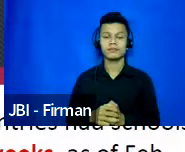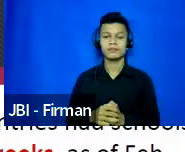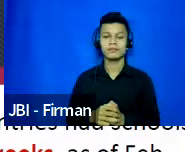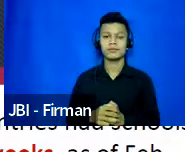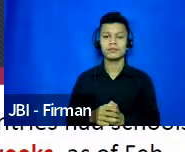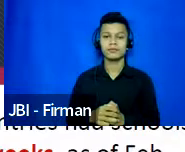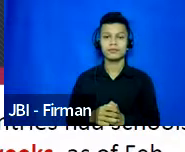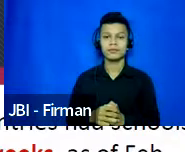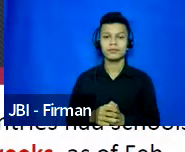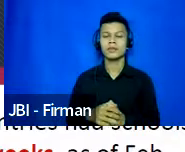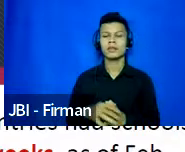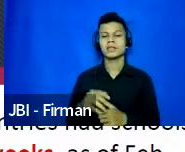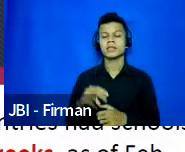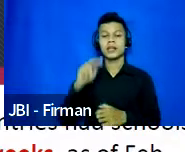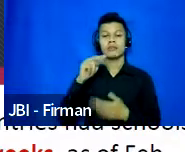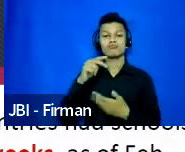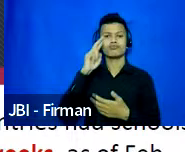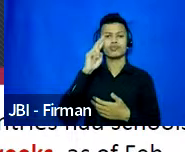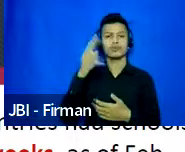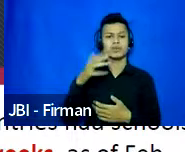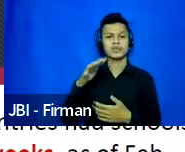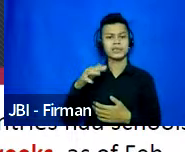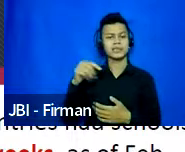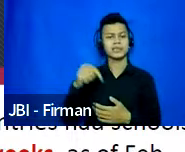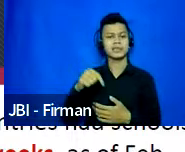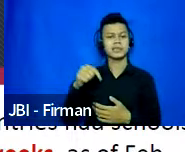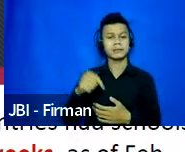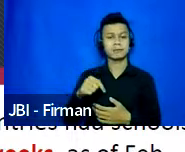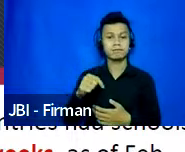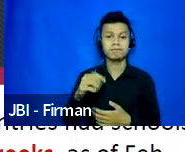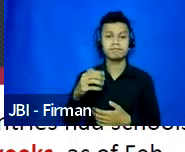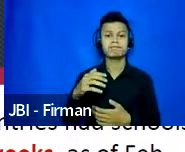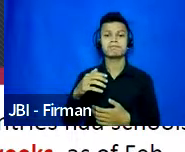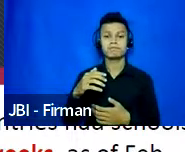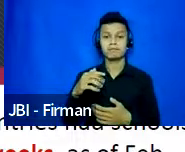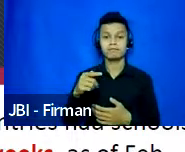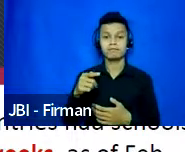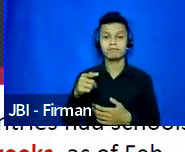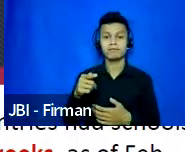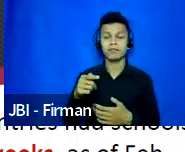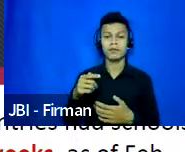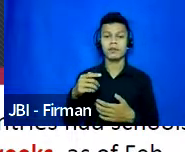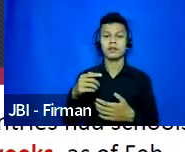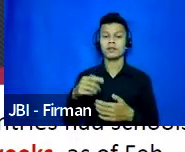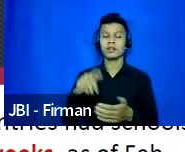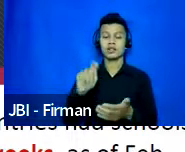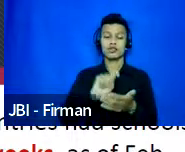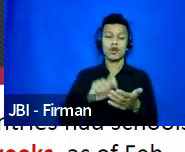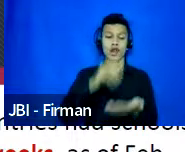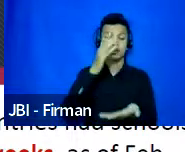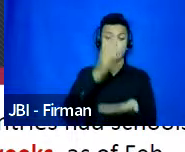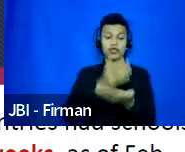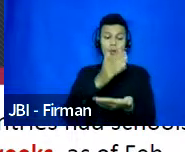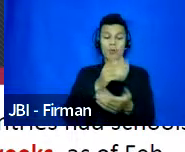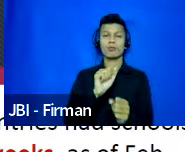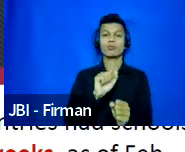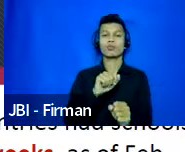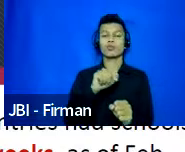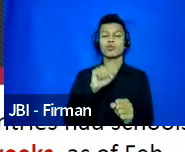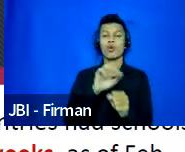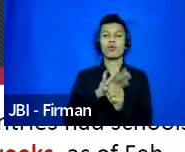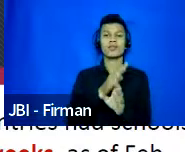33.3 million children who were already out of school before the pandemic, there's 2.7